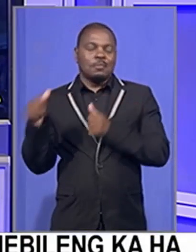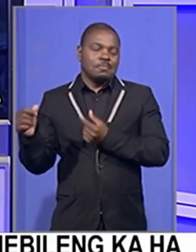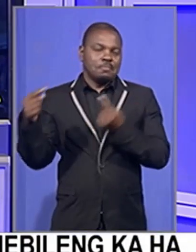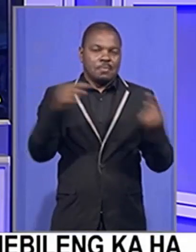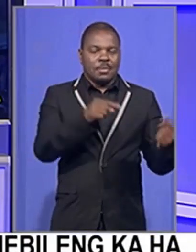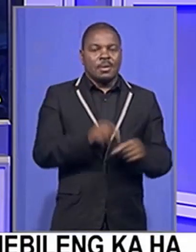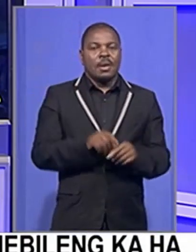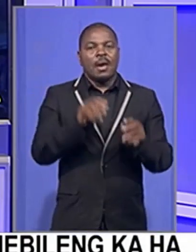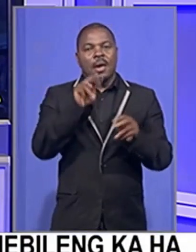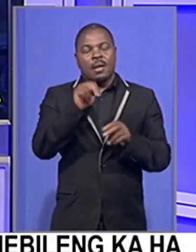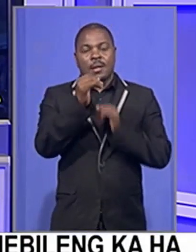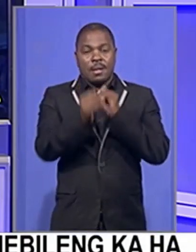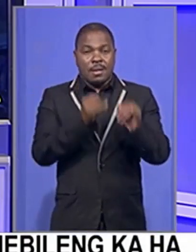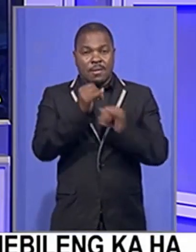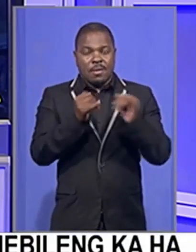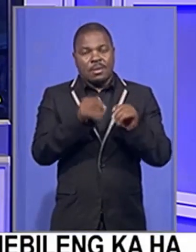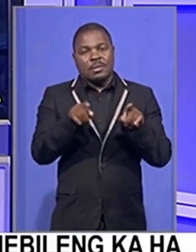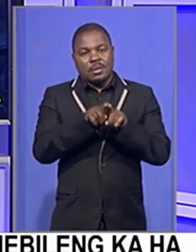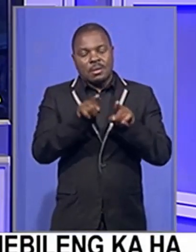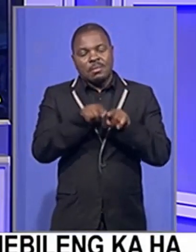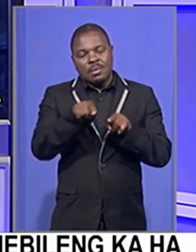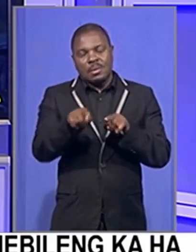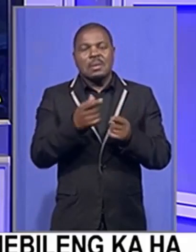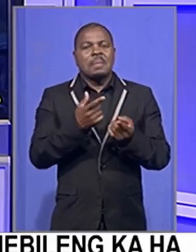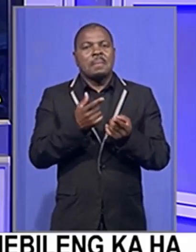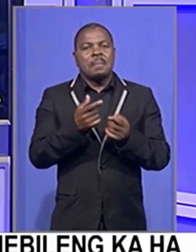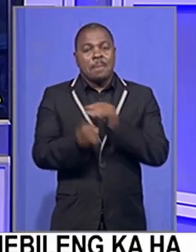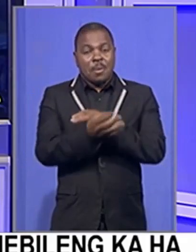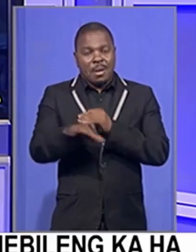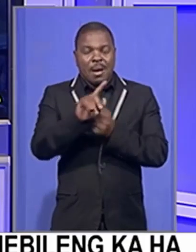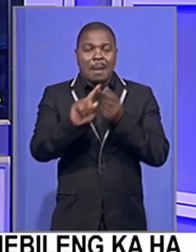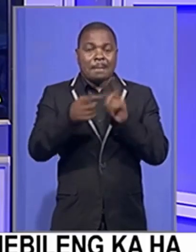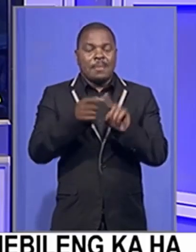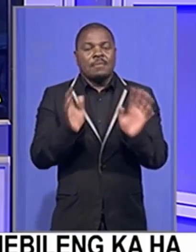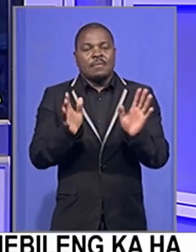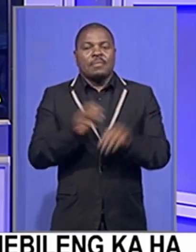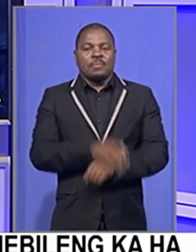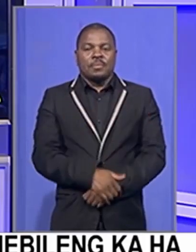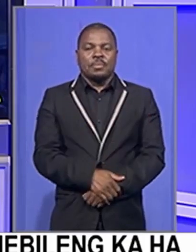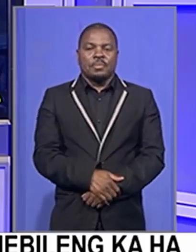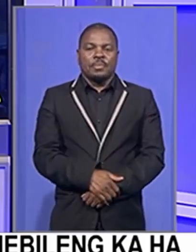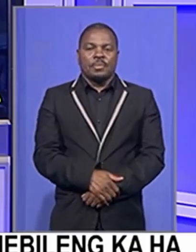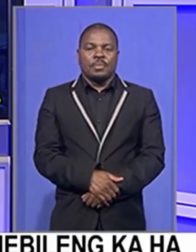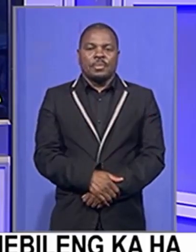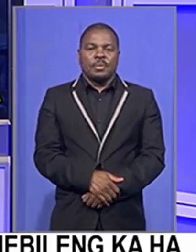wa N11 pakeng tsa Middleburg le Hendrina Mpumalanga ho bile le kotsi.